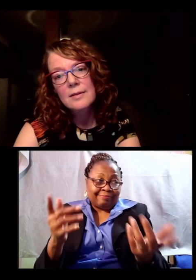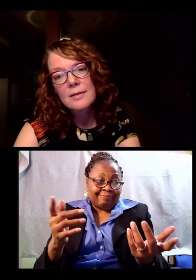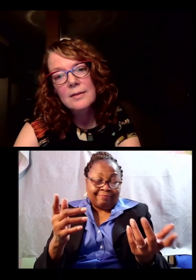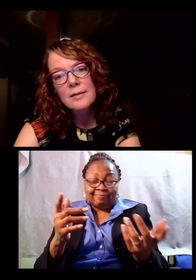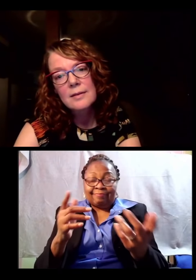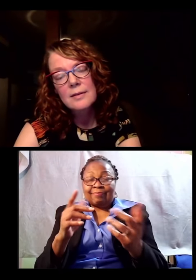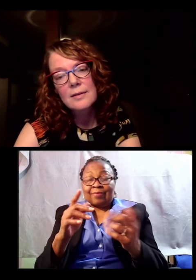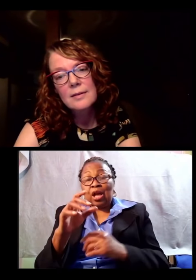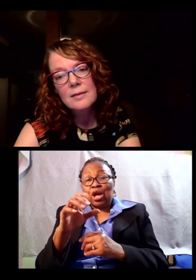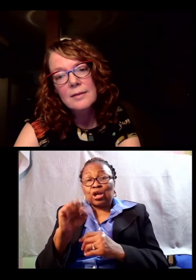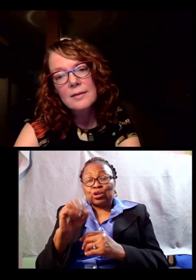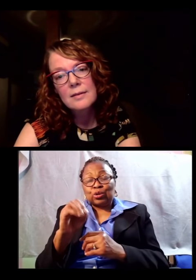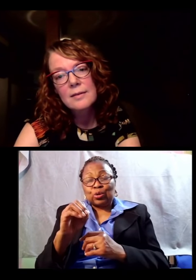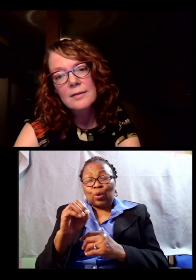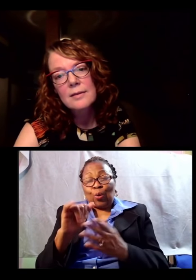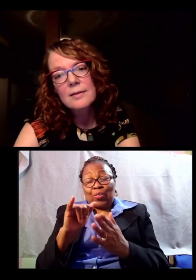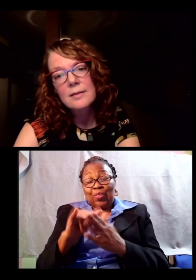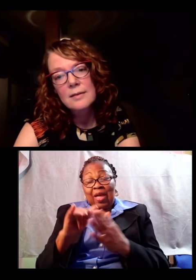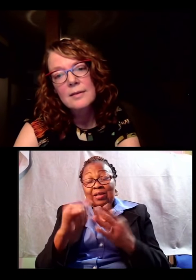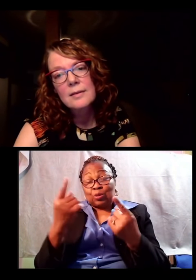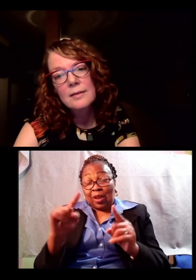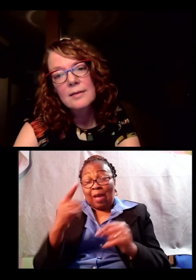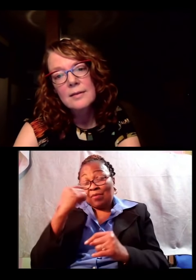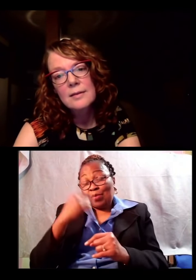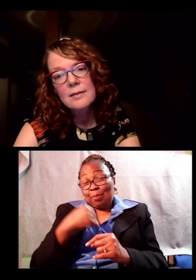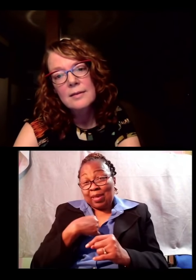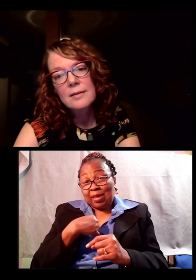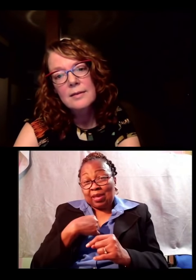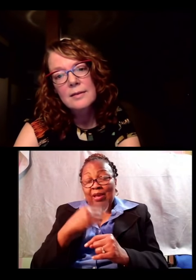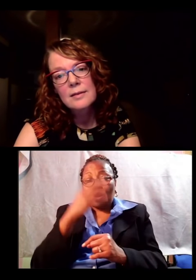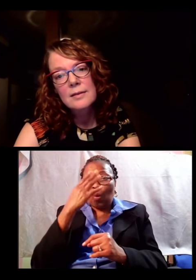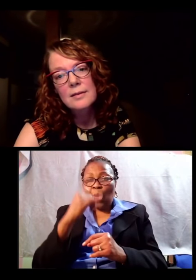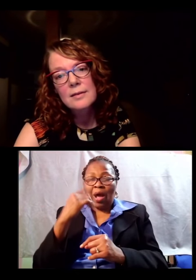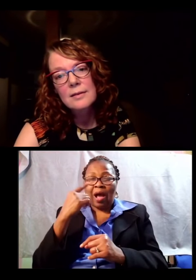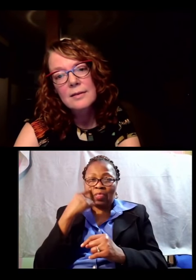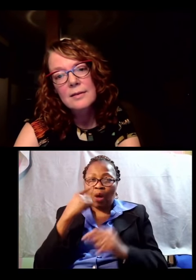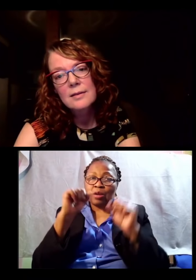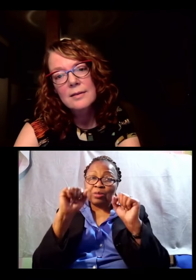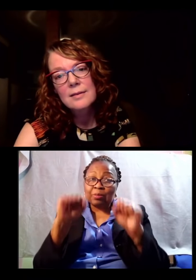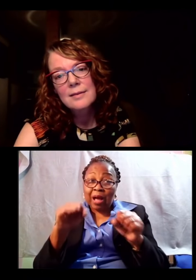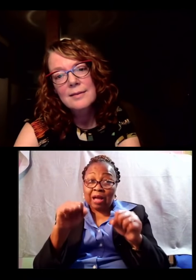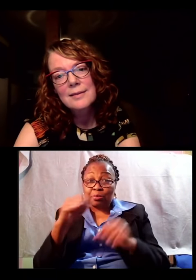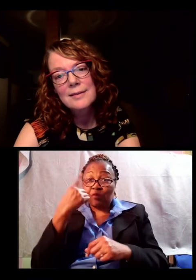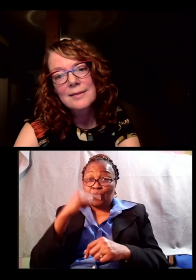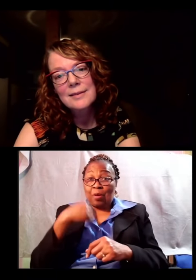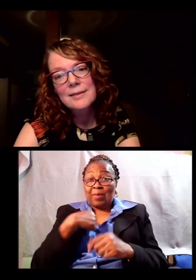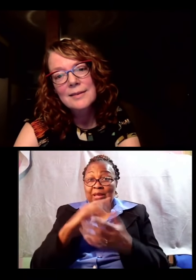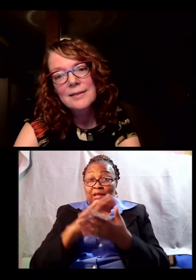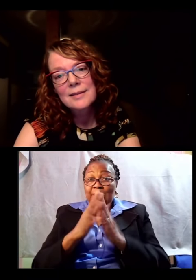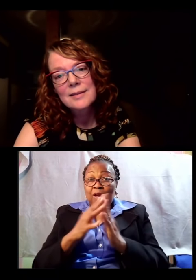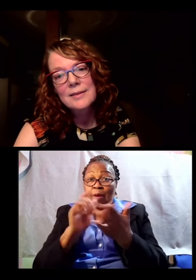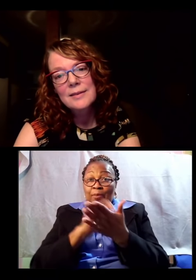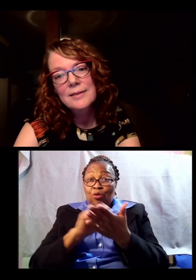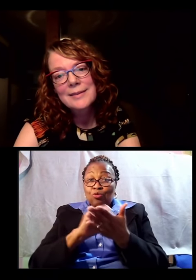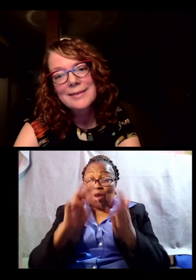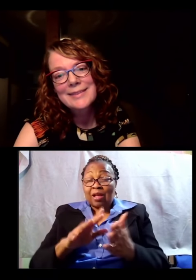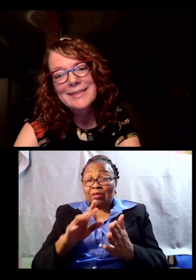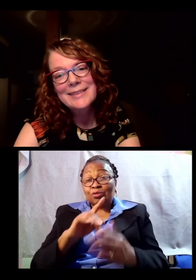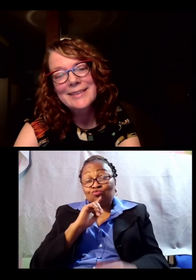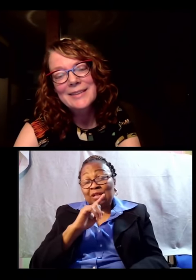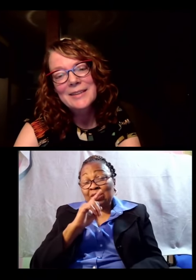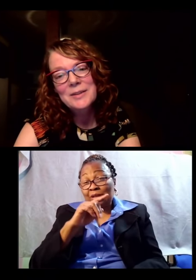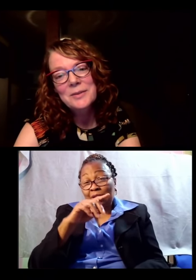So that's what it was, and why I thought that it was possible for me to be a writer was simply ignorance.